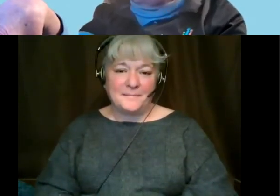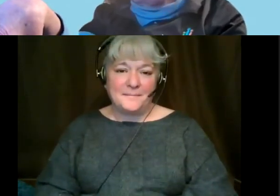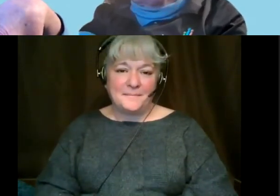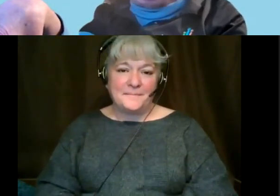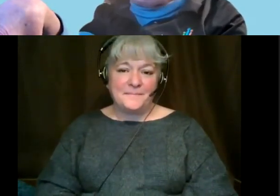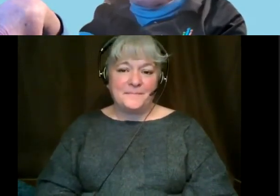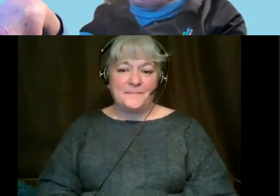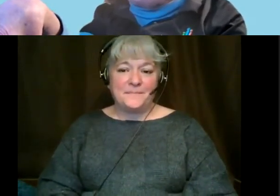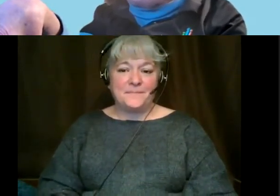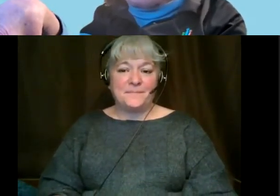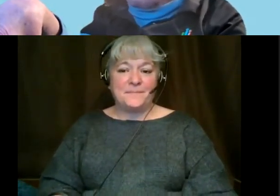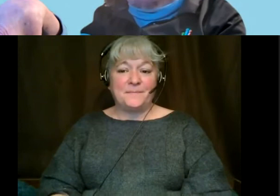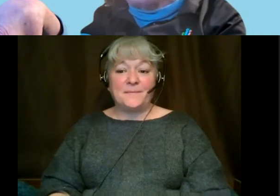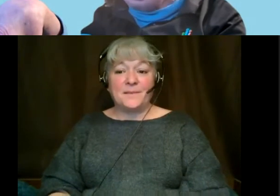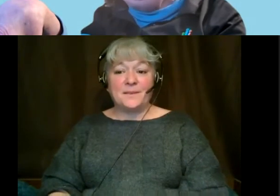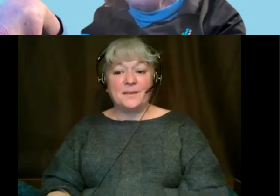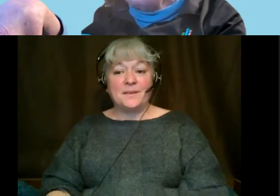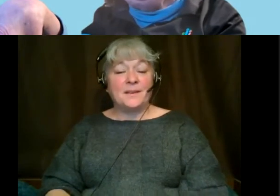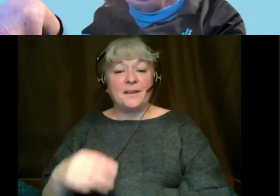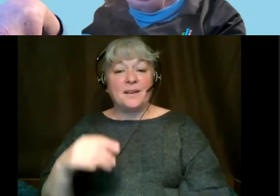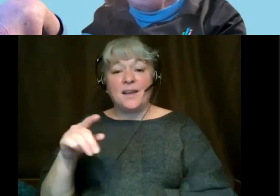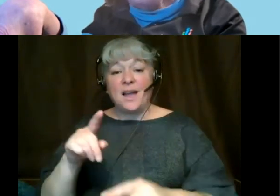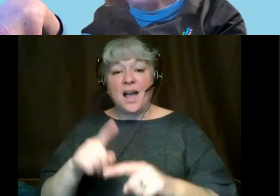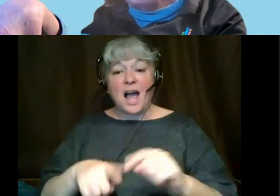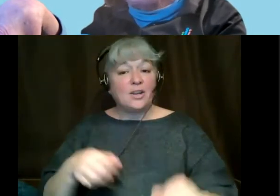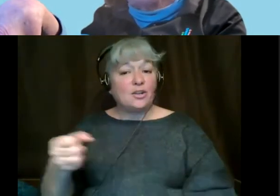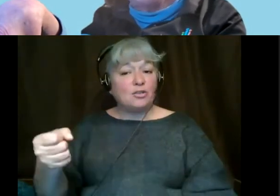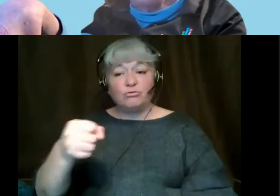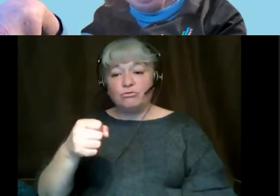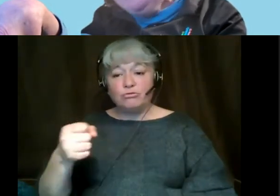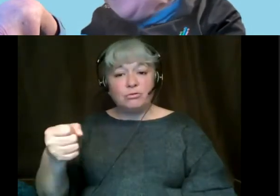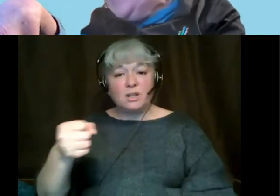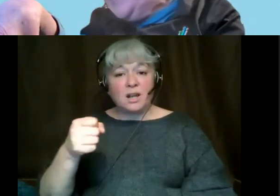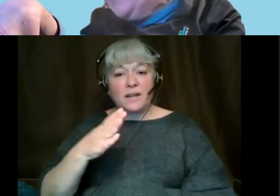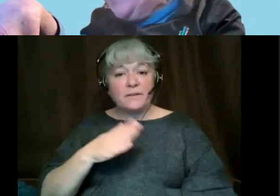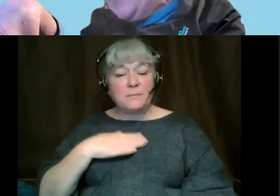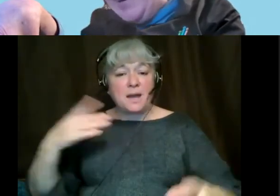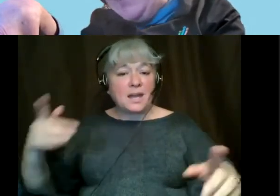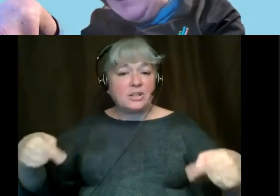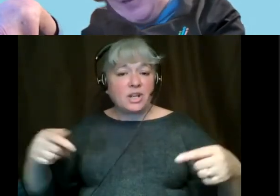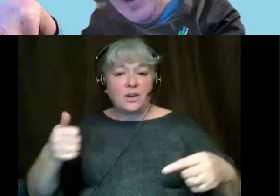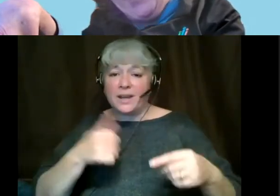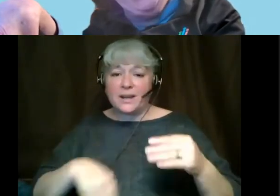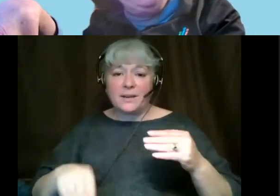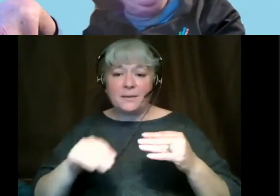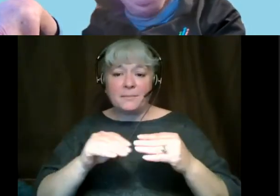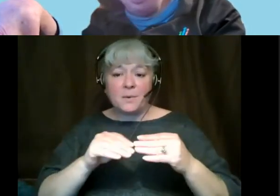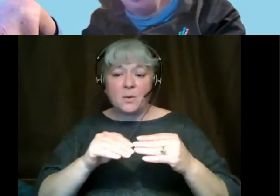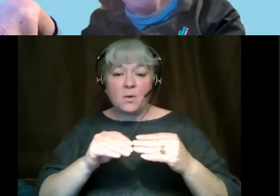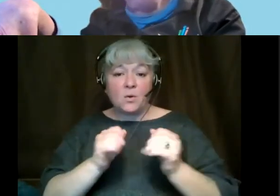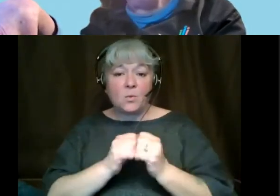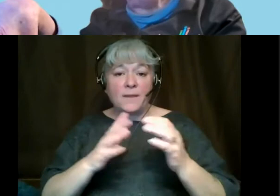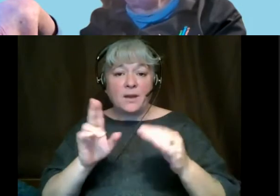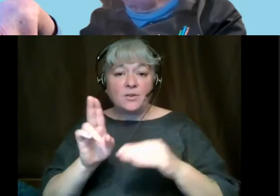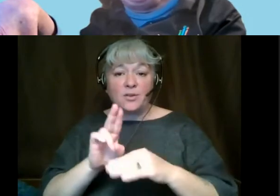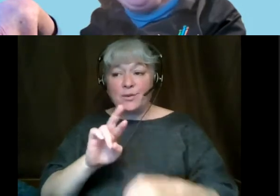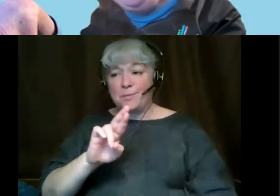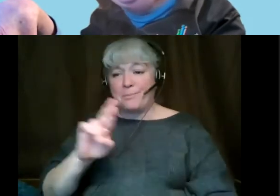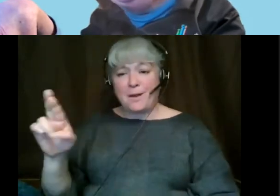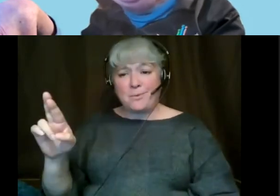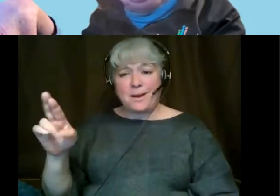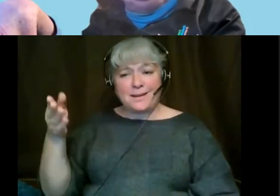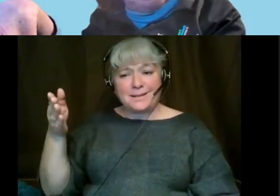I couldn't drive my chair anymore because it was on my right side. So